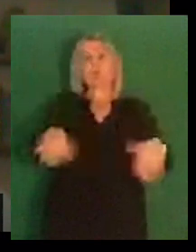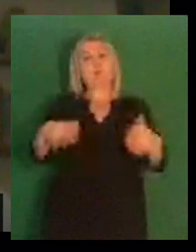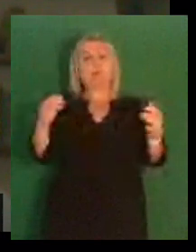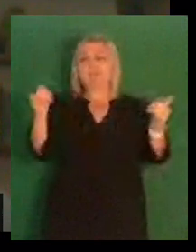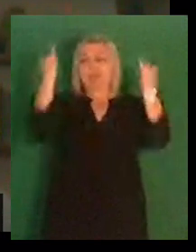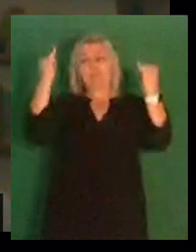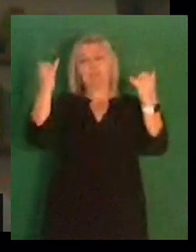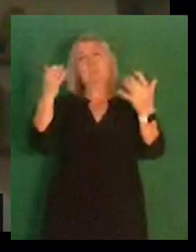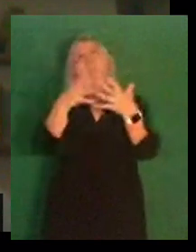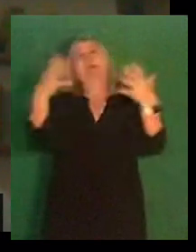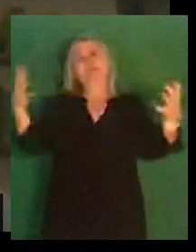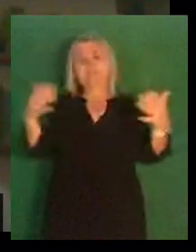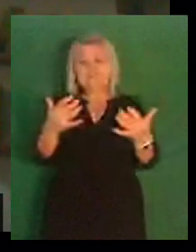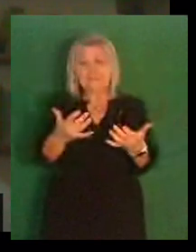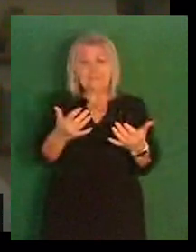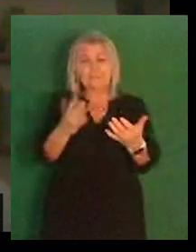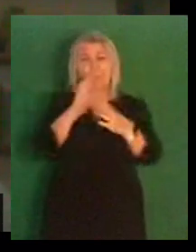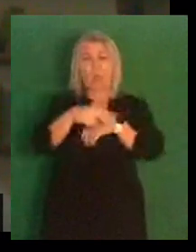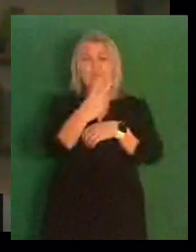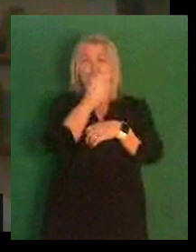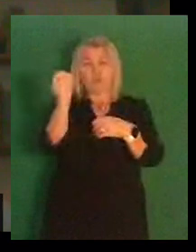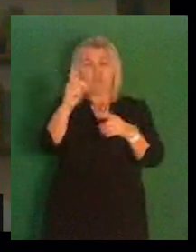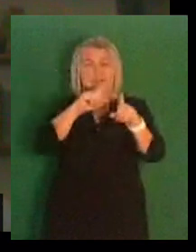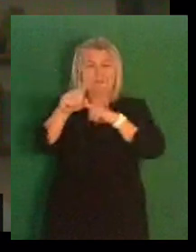had over 200 works